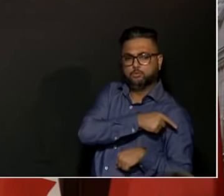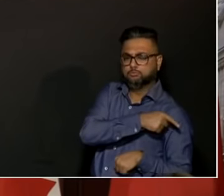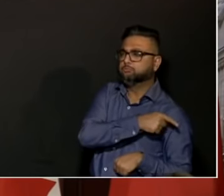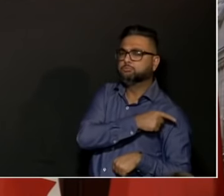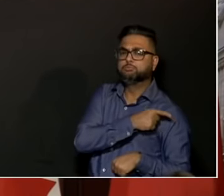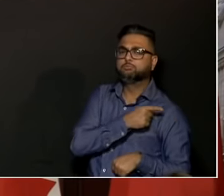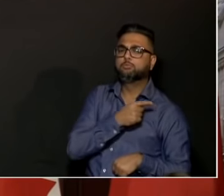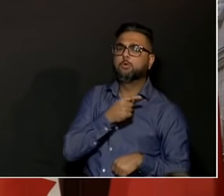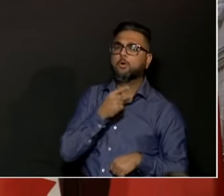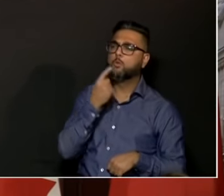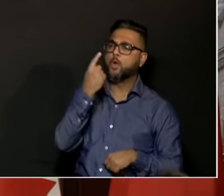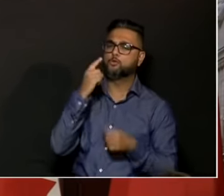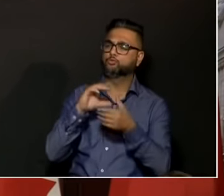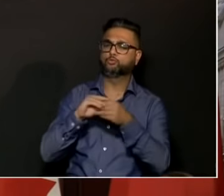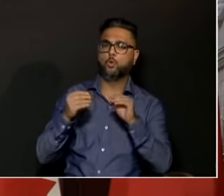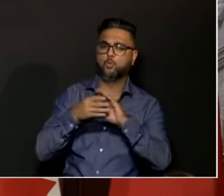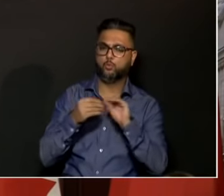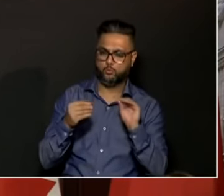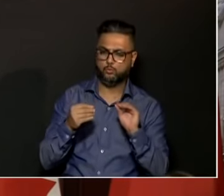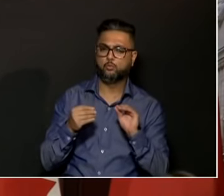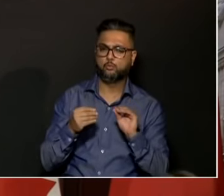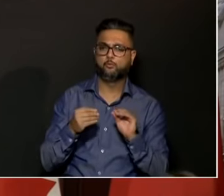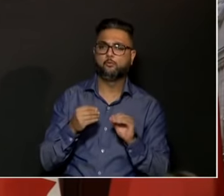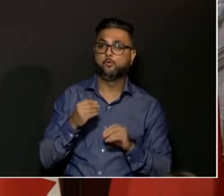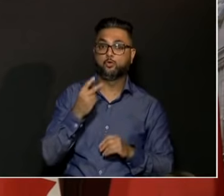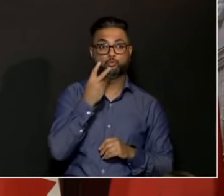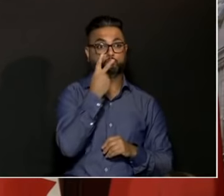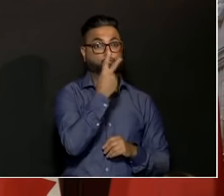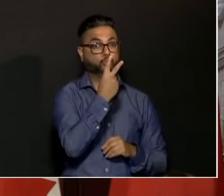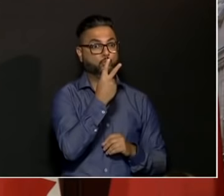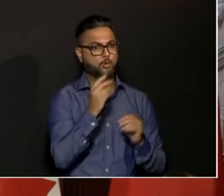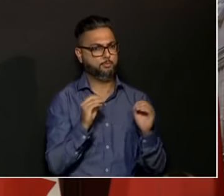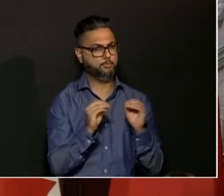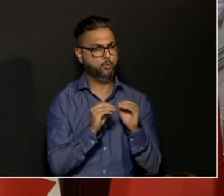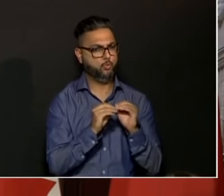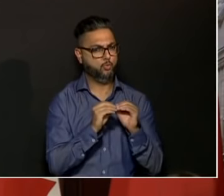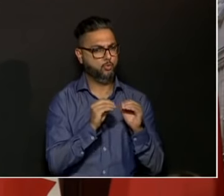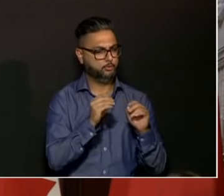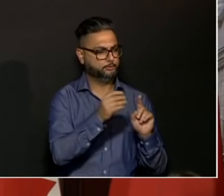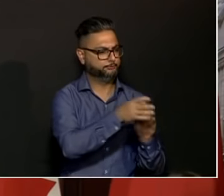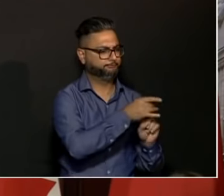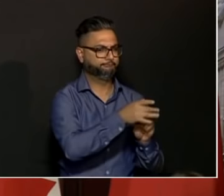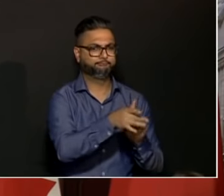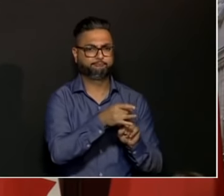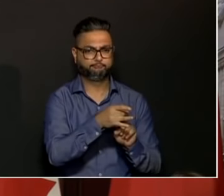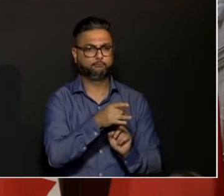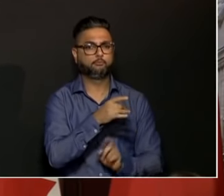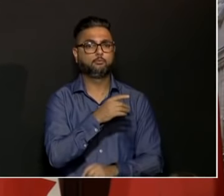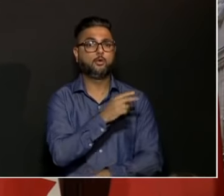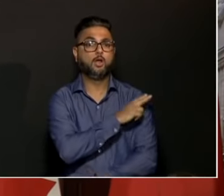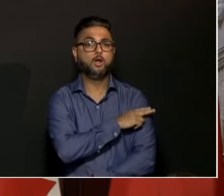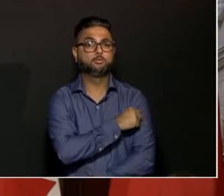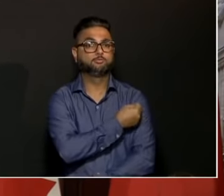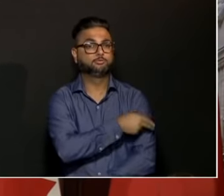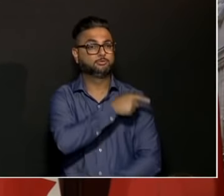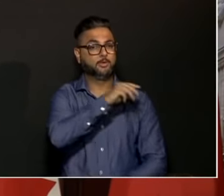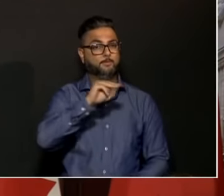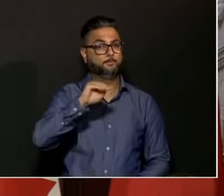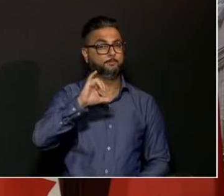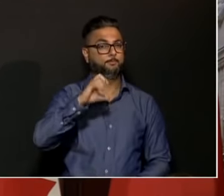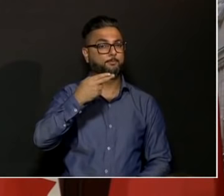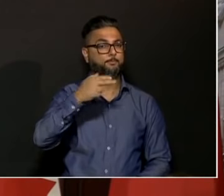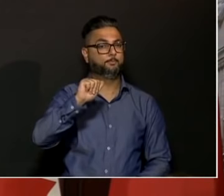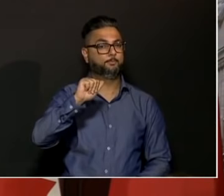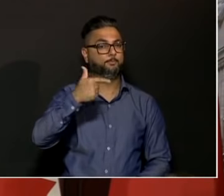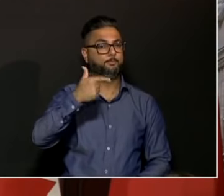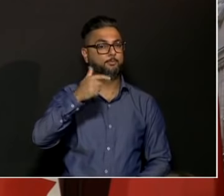2 more nooses found at the Michael Garron Hospital construction site yesterday. This is in addition to 5 nooses discovered on 4 different sites